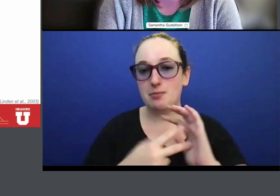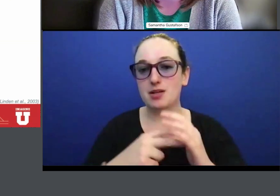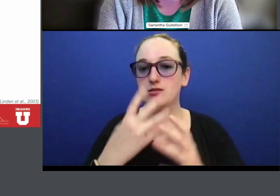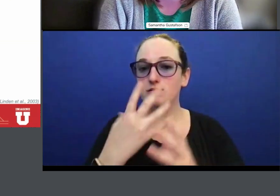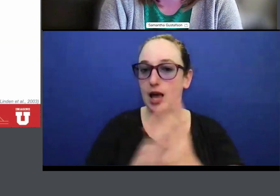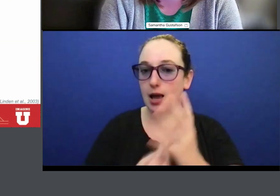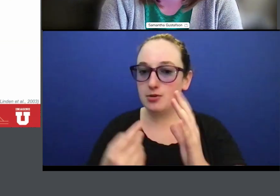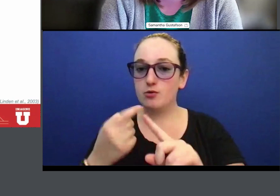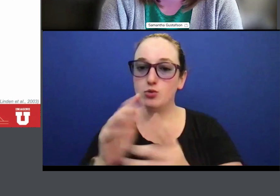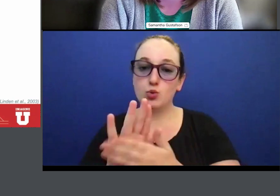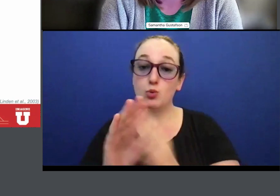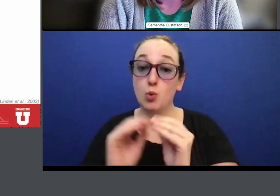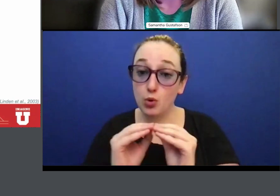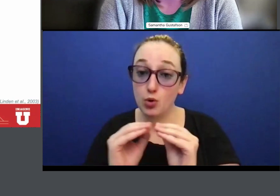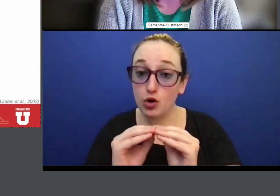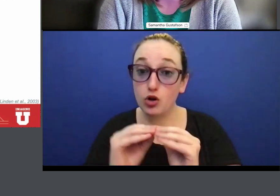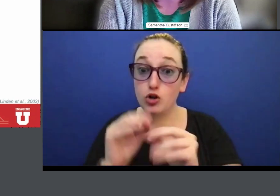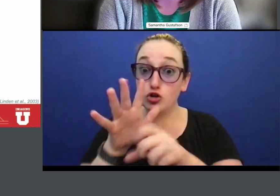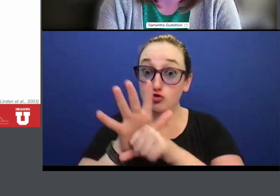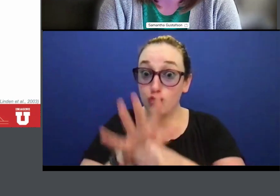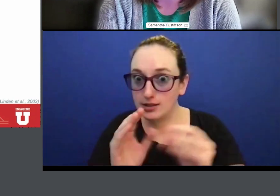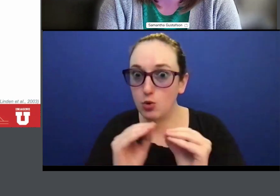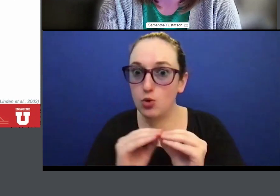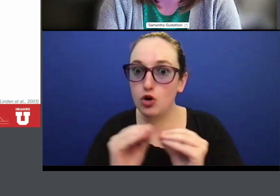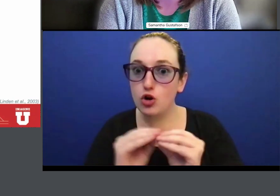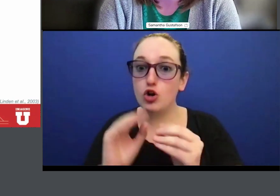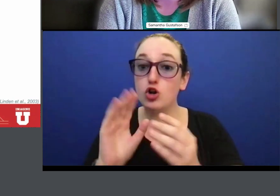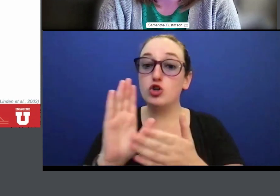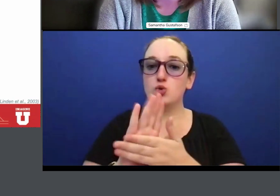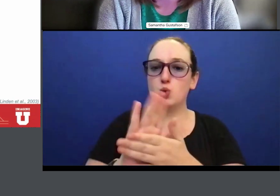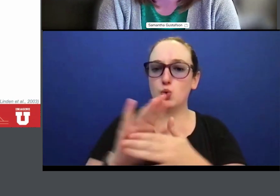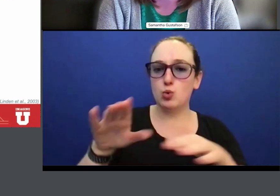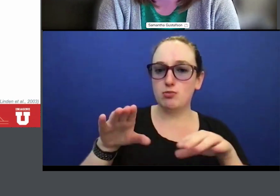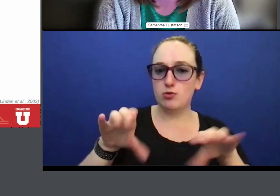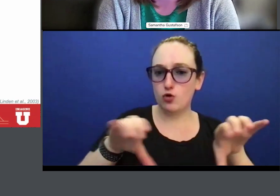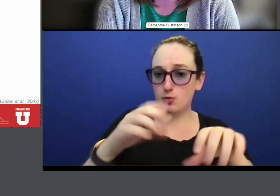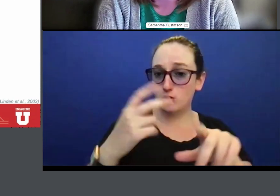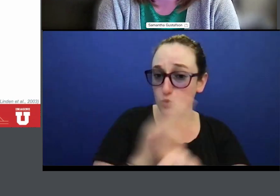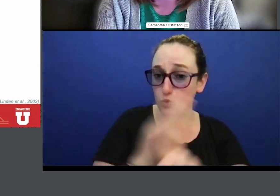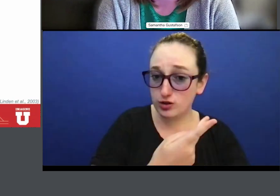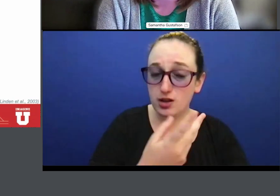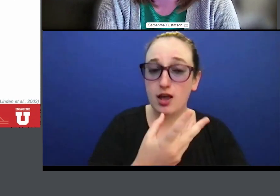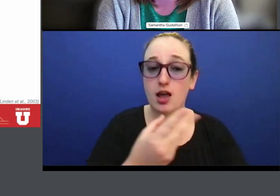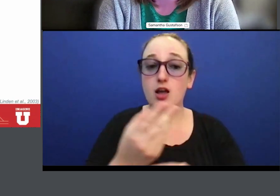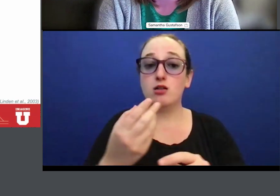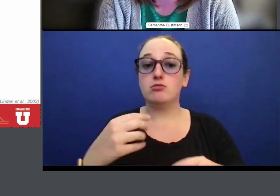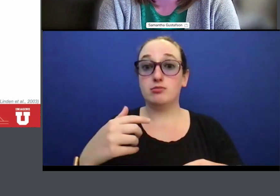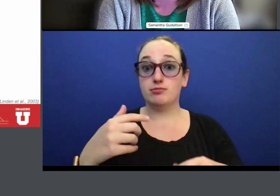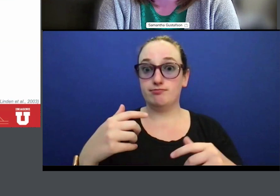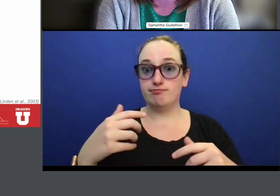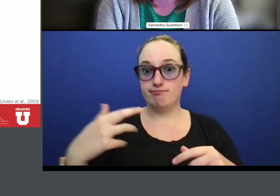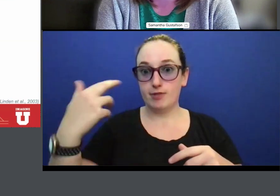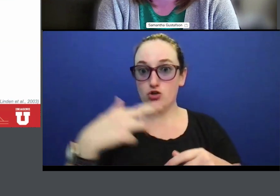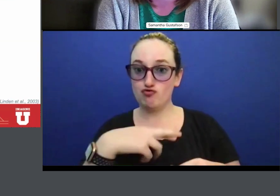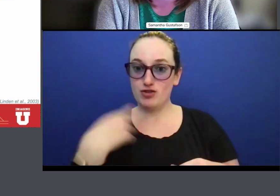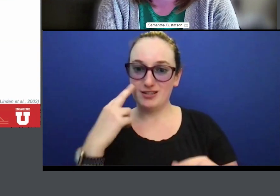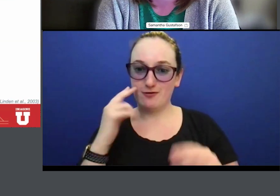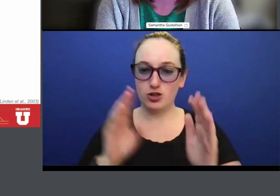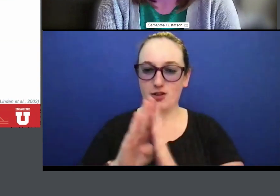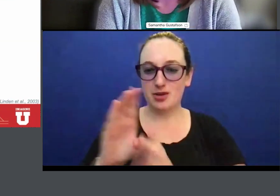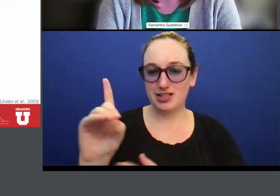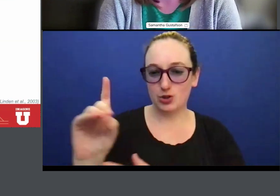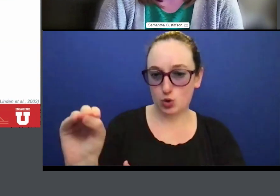have higher stress levels, lower school achievement, and increased risk for developing mental and emotional